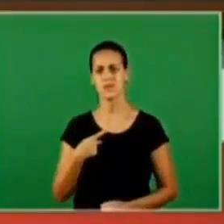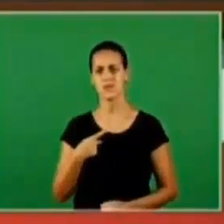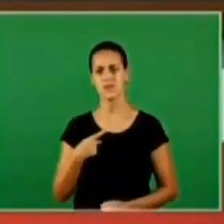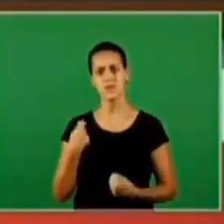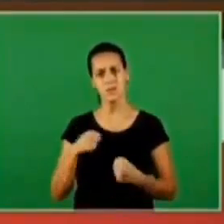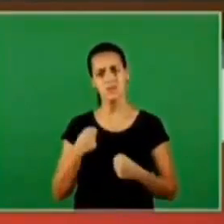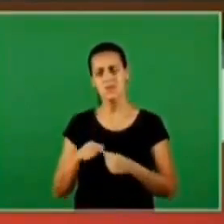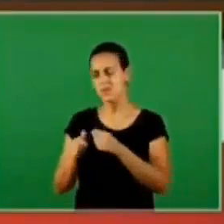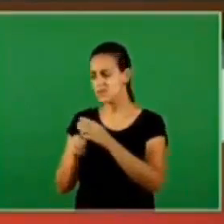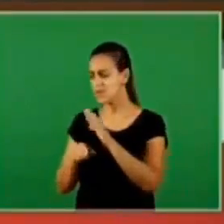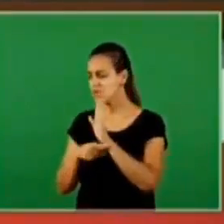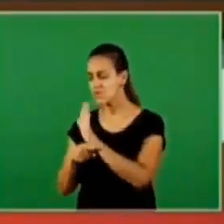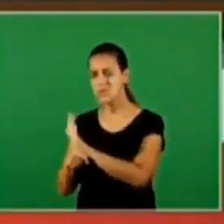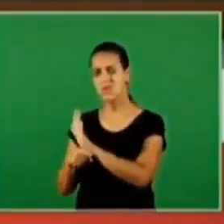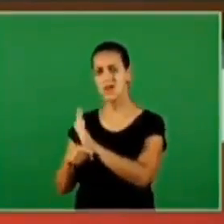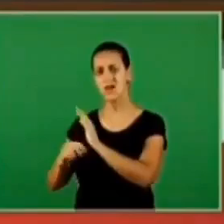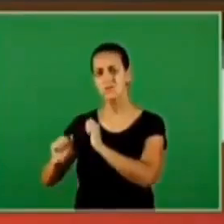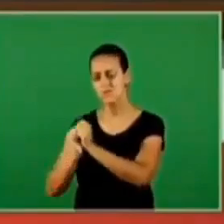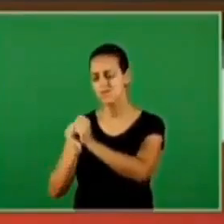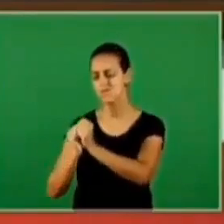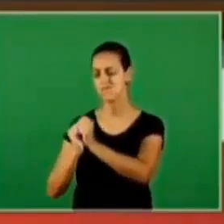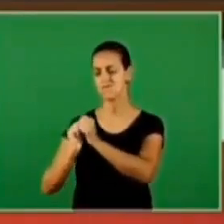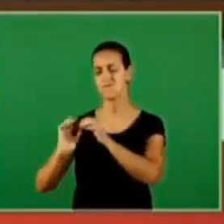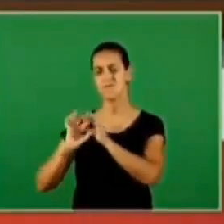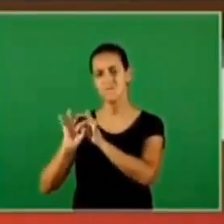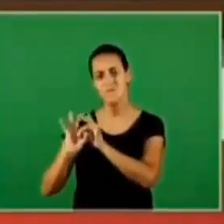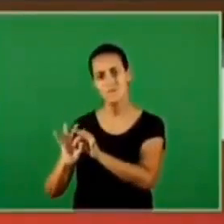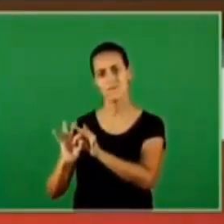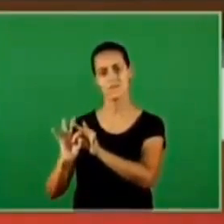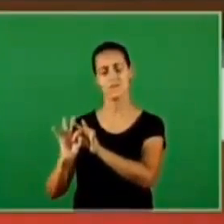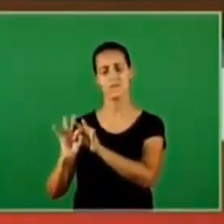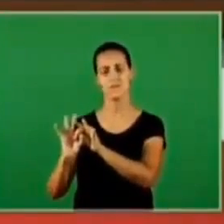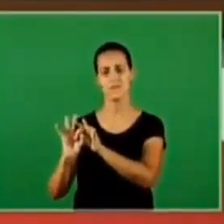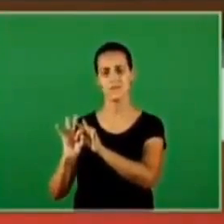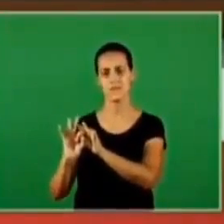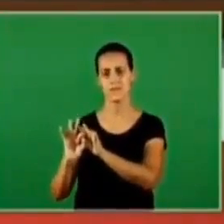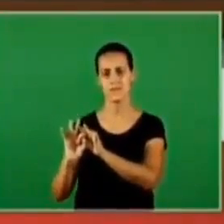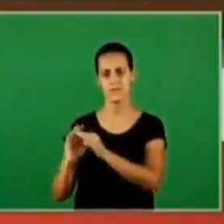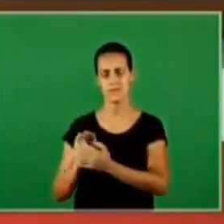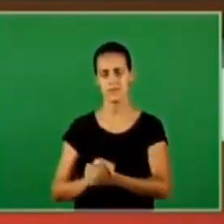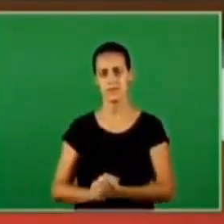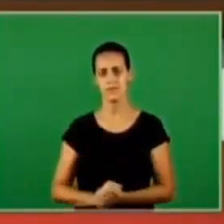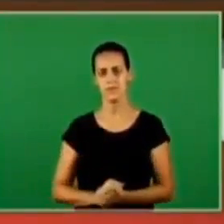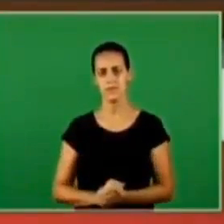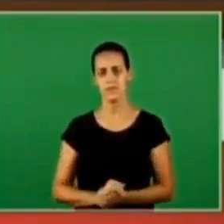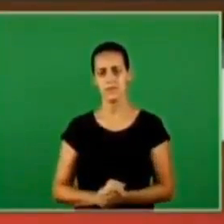pastor, to tell the pastor, to give instruction, and at the same time,